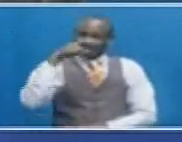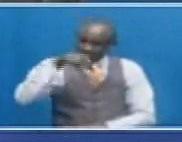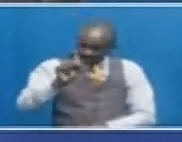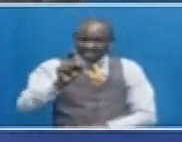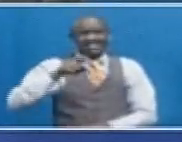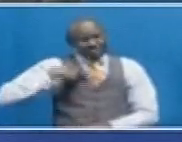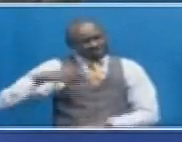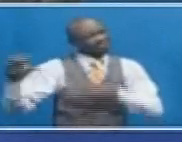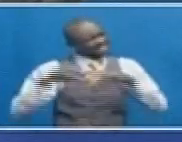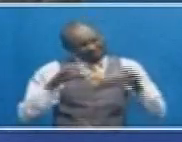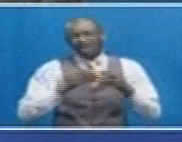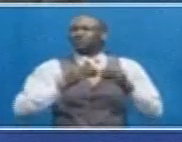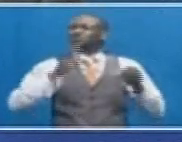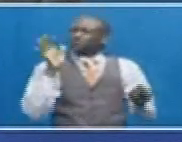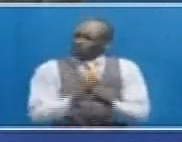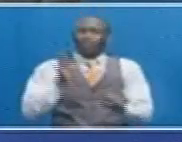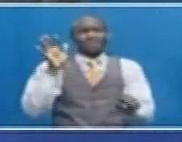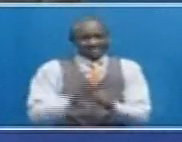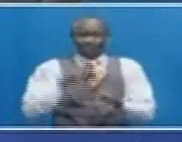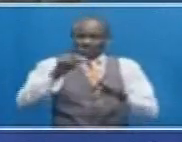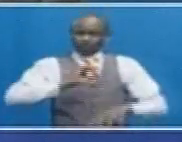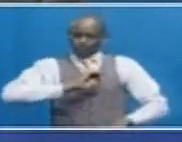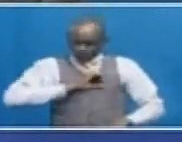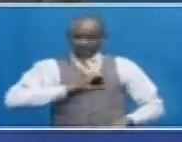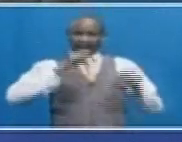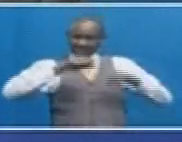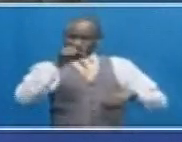have suffered so much, to hold this agreement.